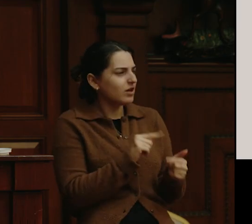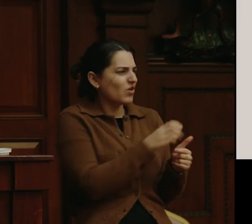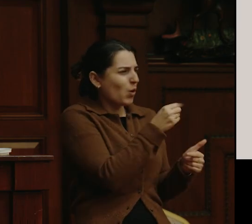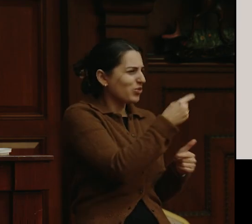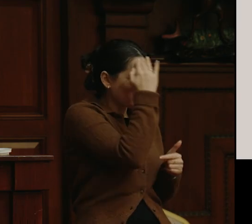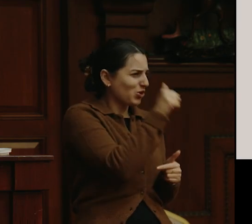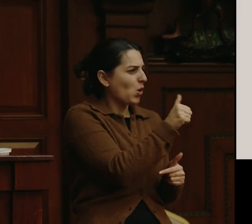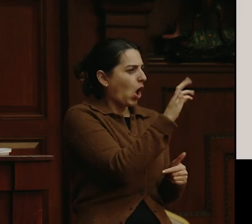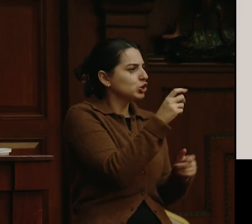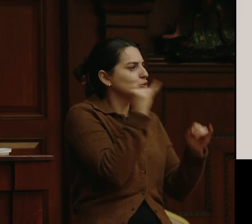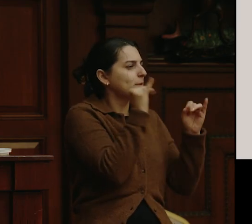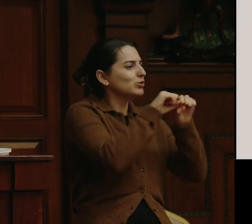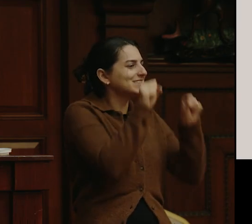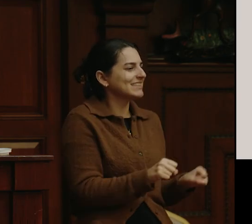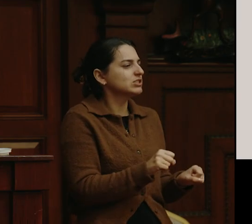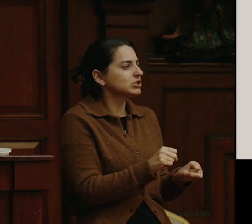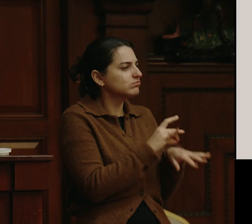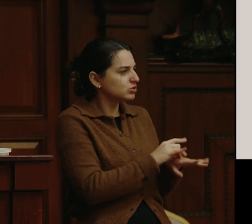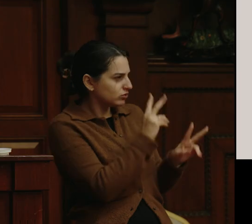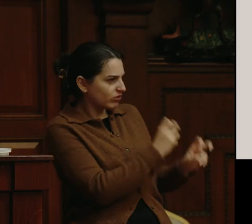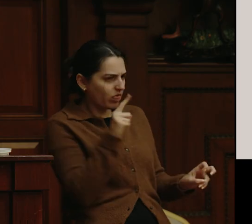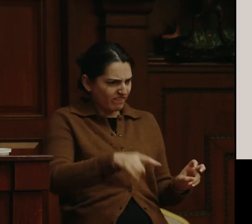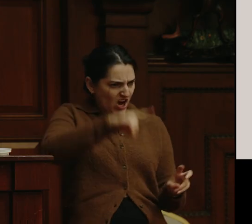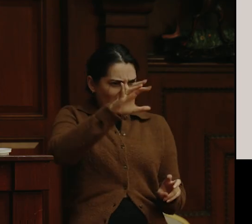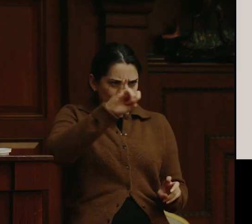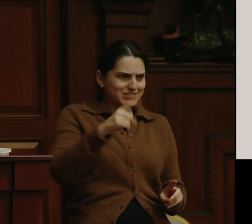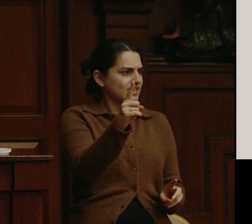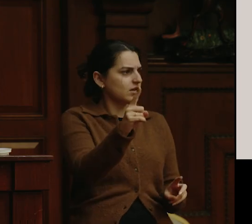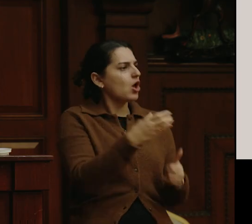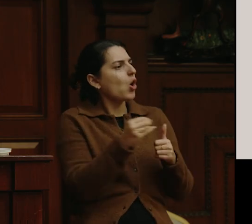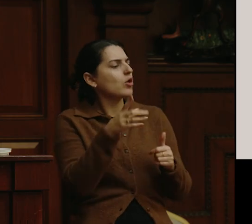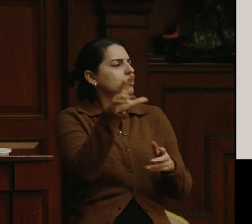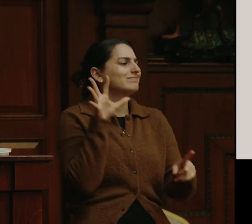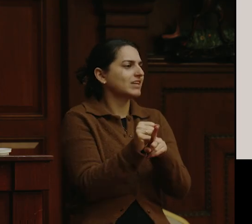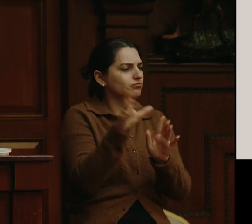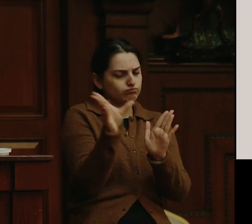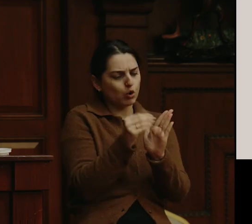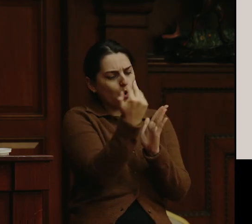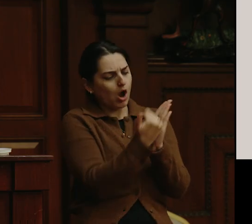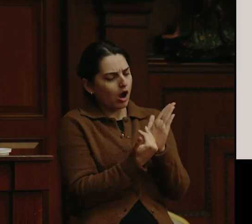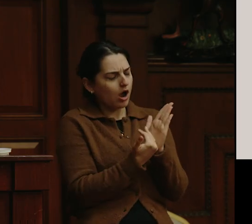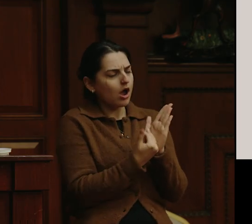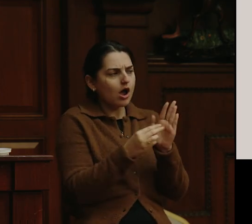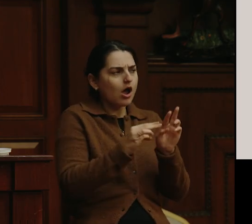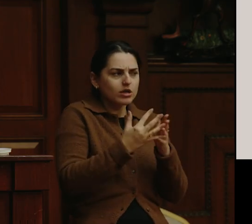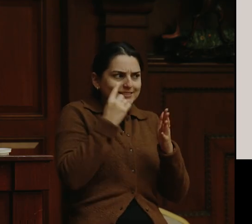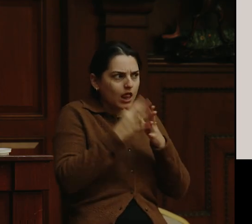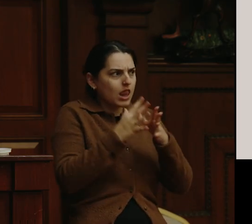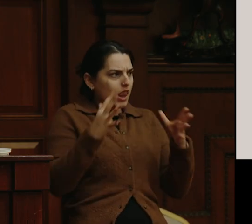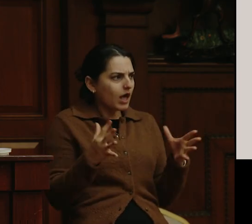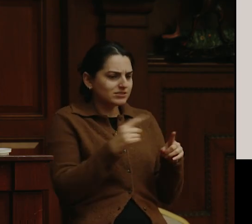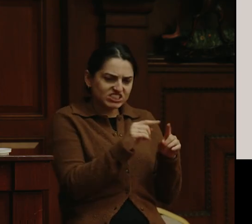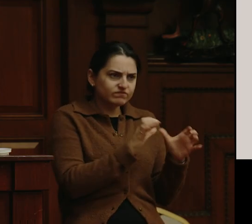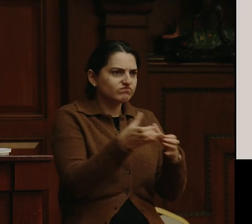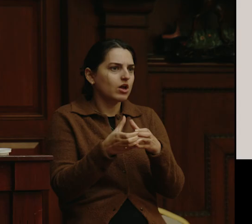autoimmune rheumatic diseases we looked at. And in terms of those other diagnoses recorded, much more of these cases where there